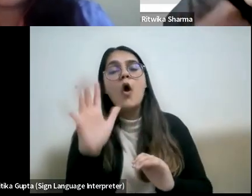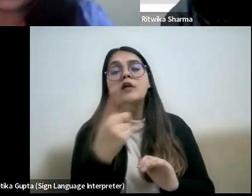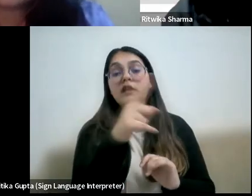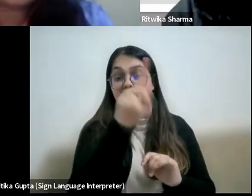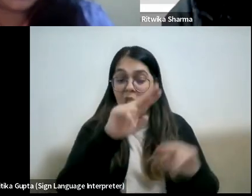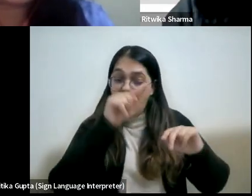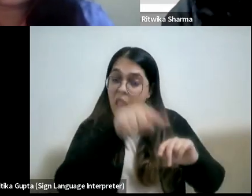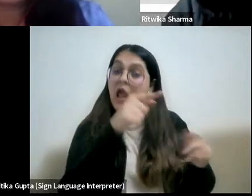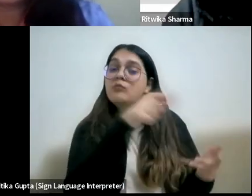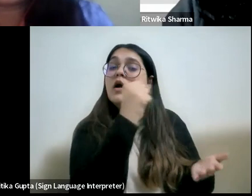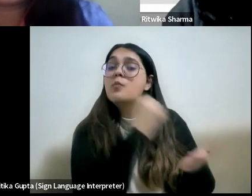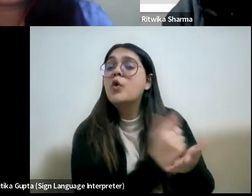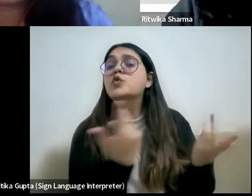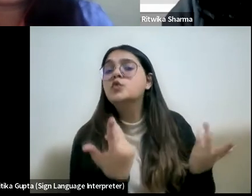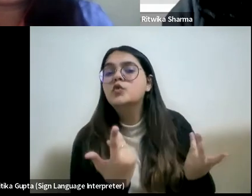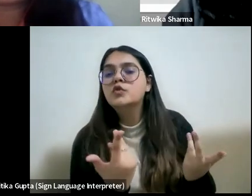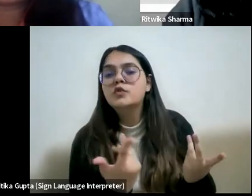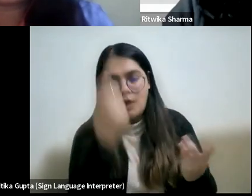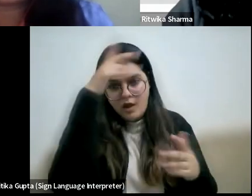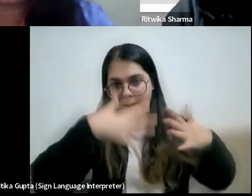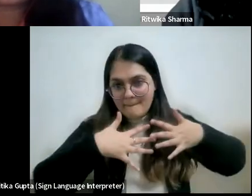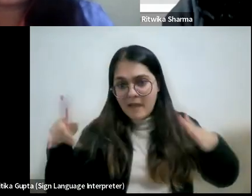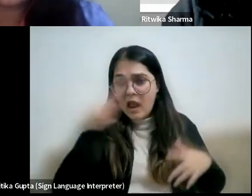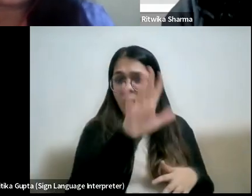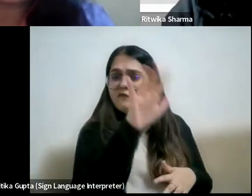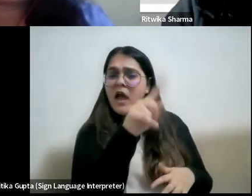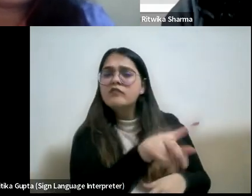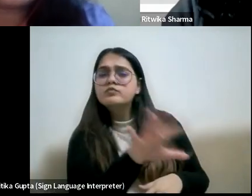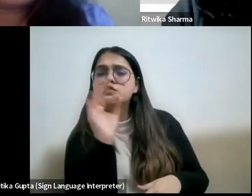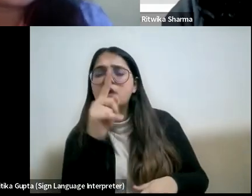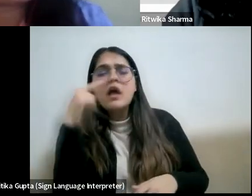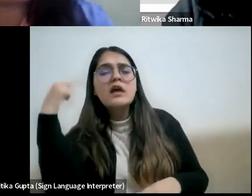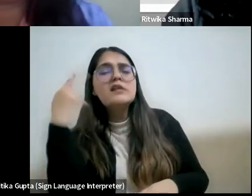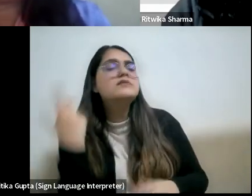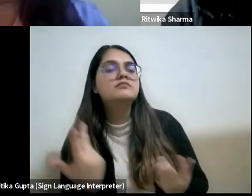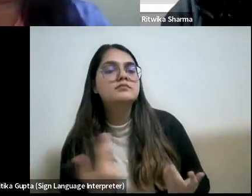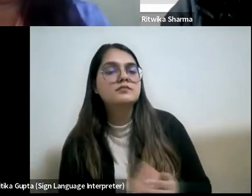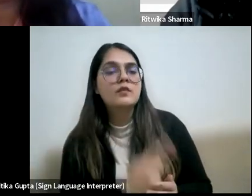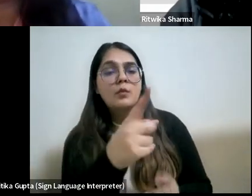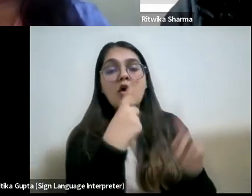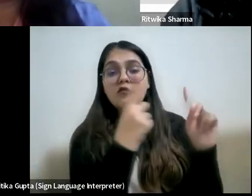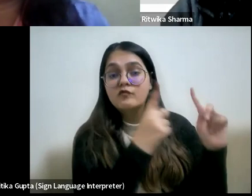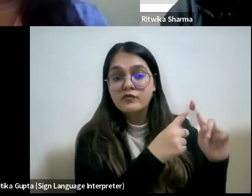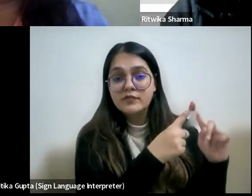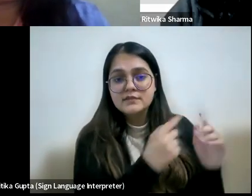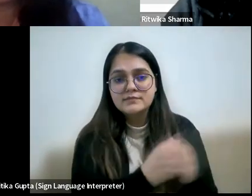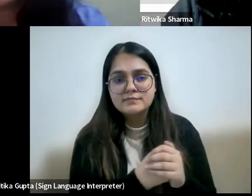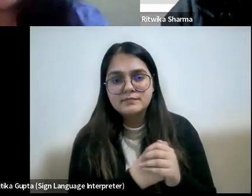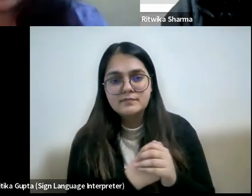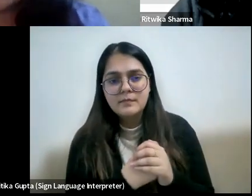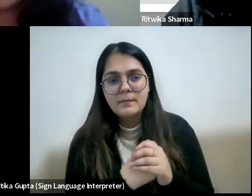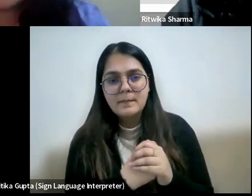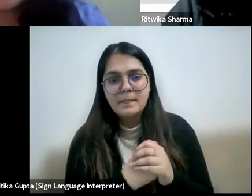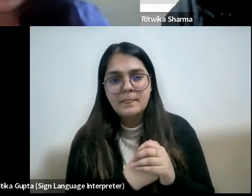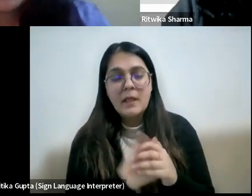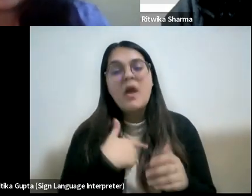states? Were you what lines, along what lines were you thinking? So first of all, Ritwika, it was I wish it could